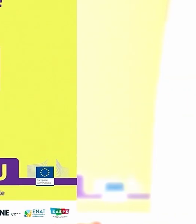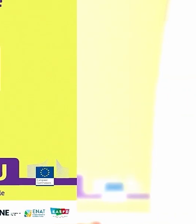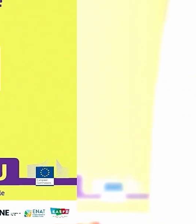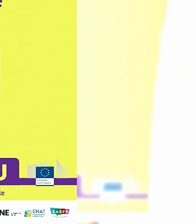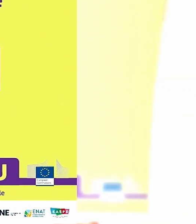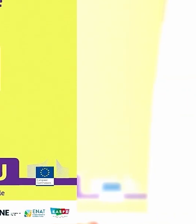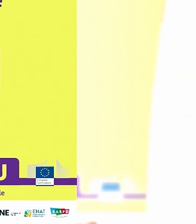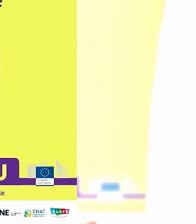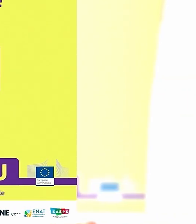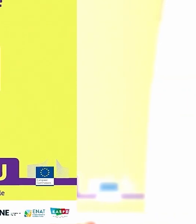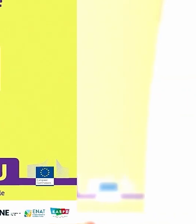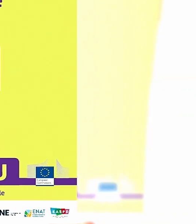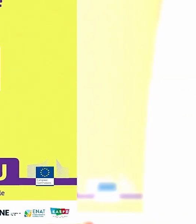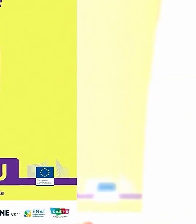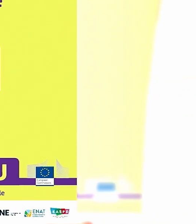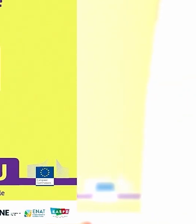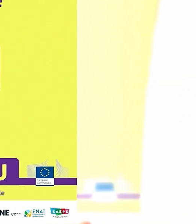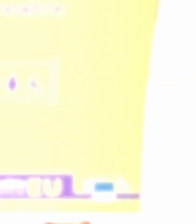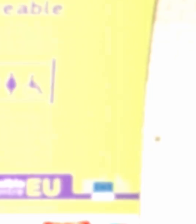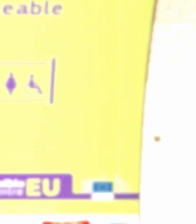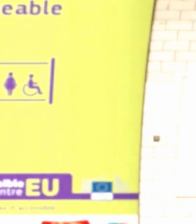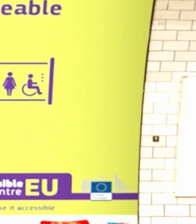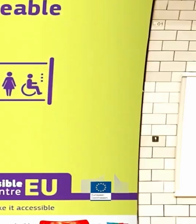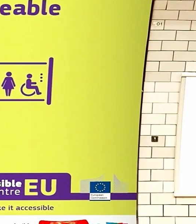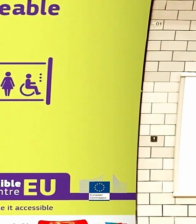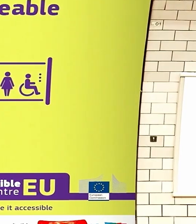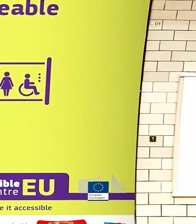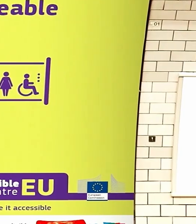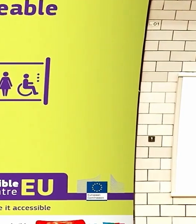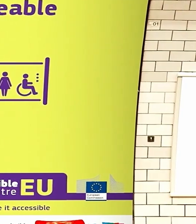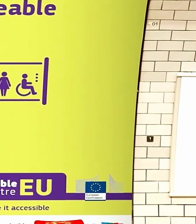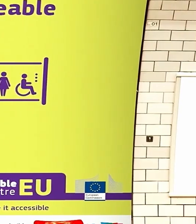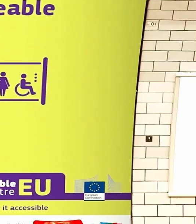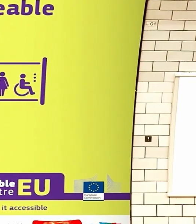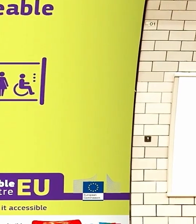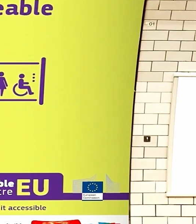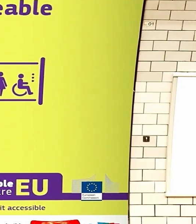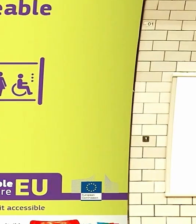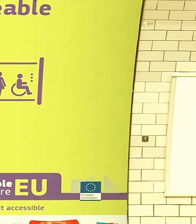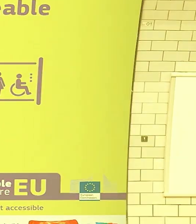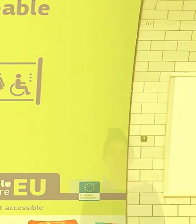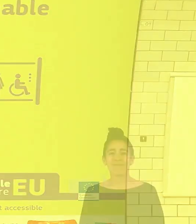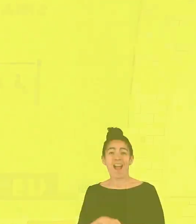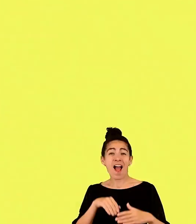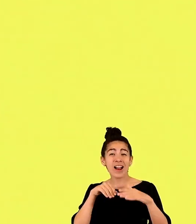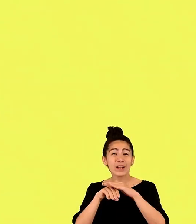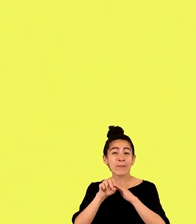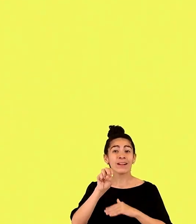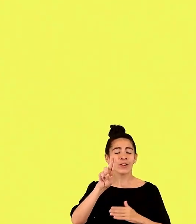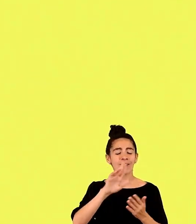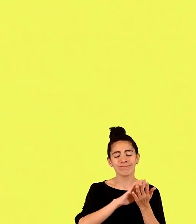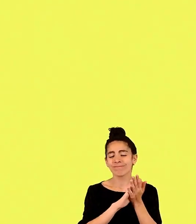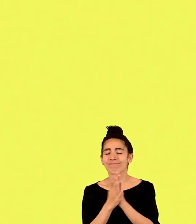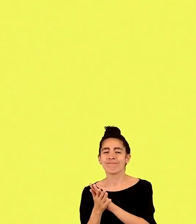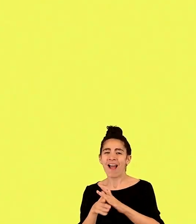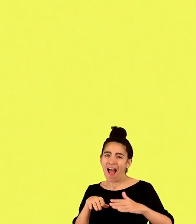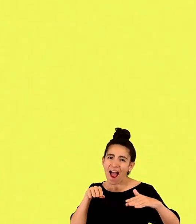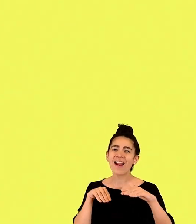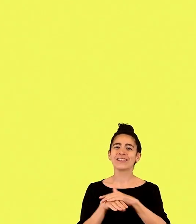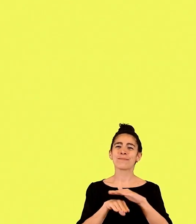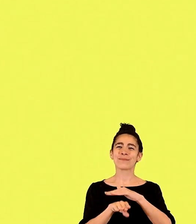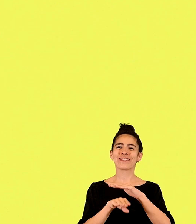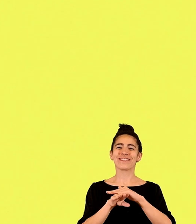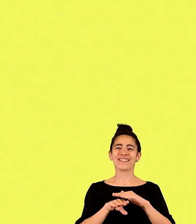The posters are displayed on building facades and in public transport stations. Voiceover on the text appearing on screen.